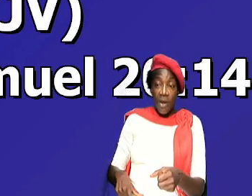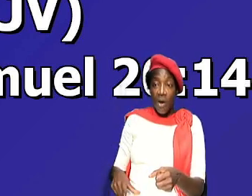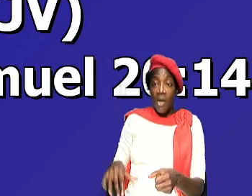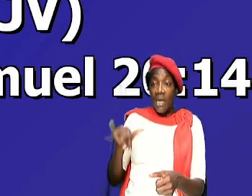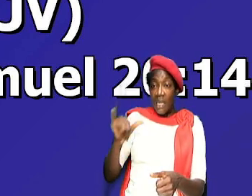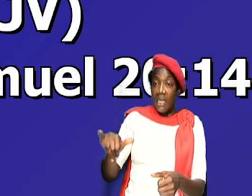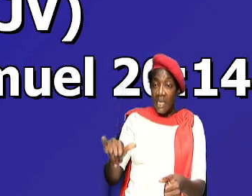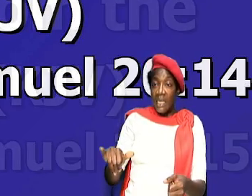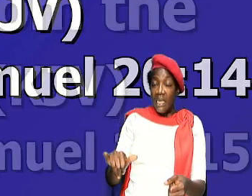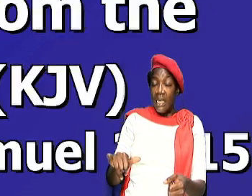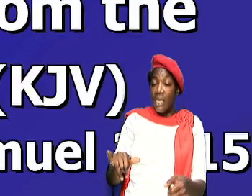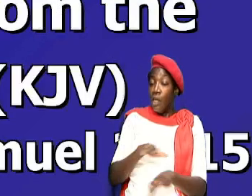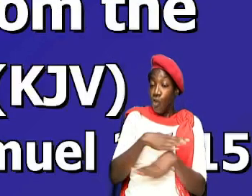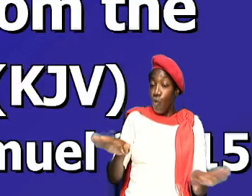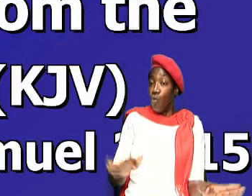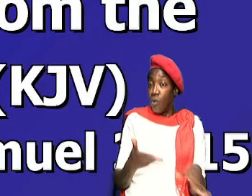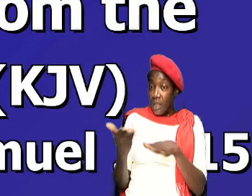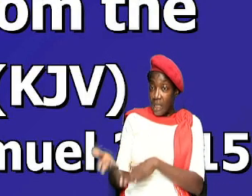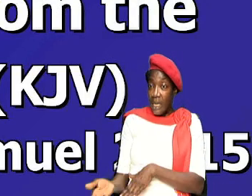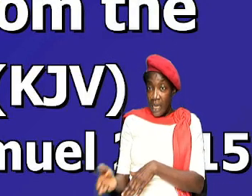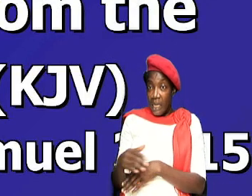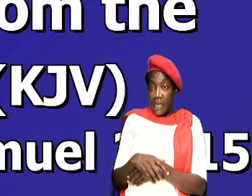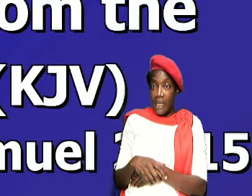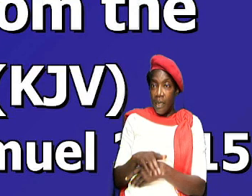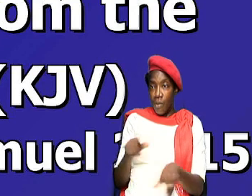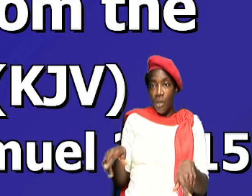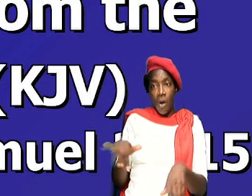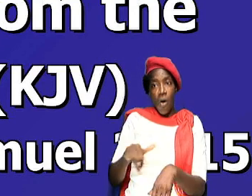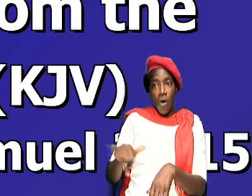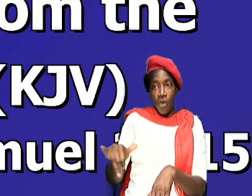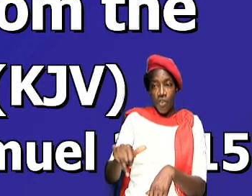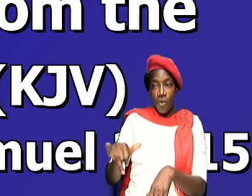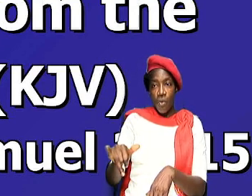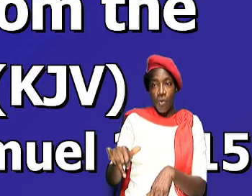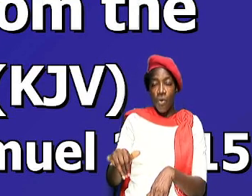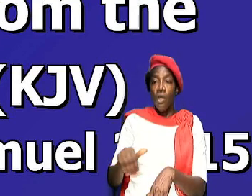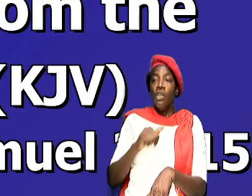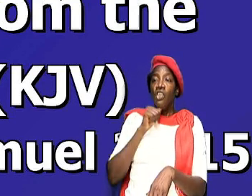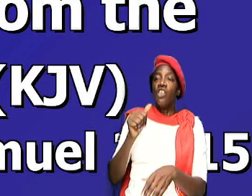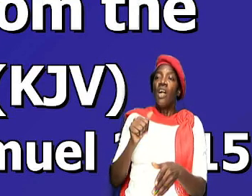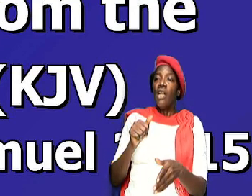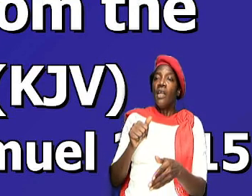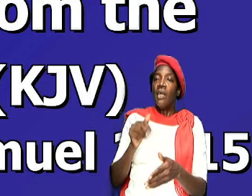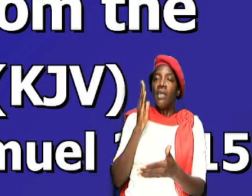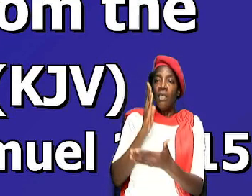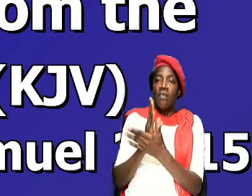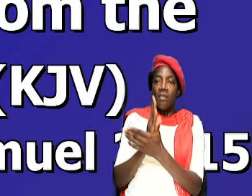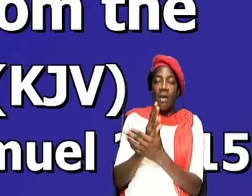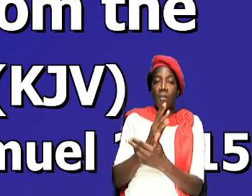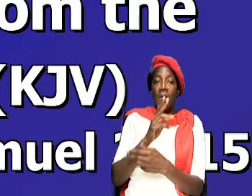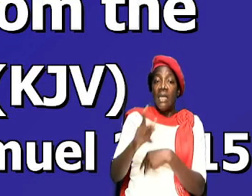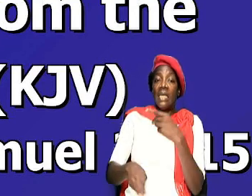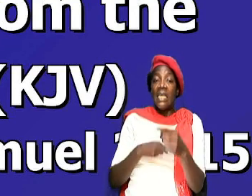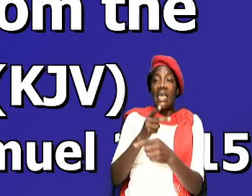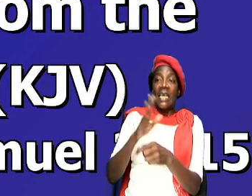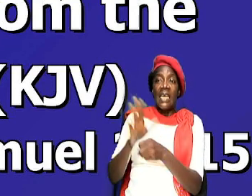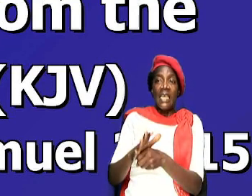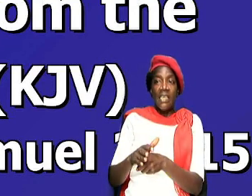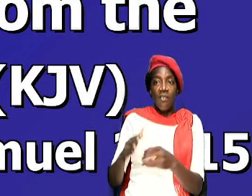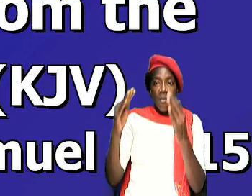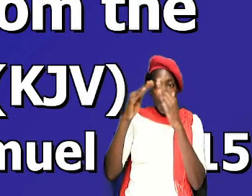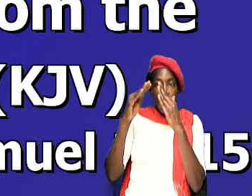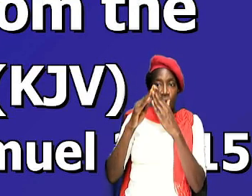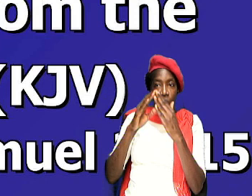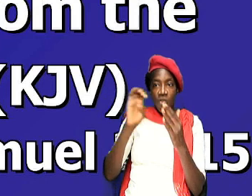die not. But also, thou shalt not cut off thy kindness from my house